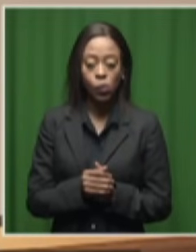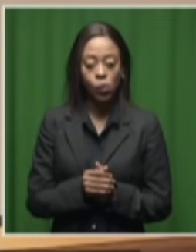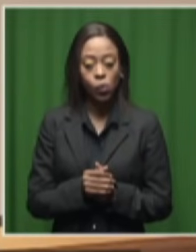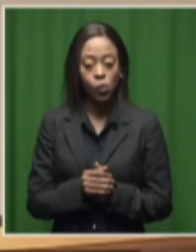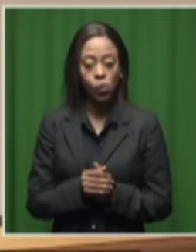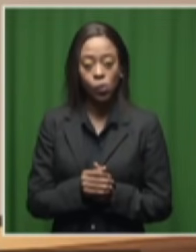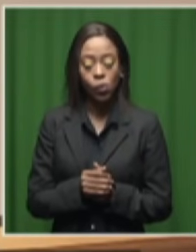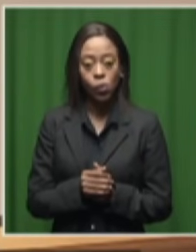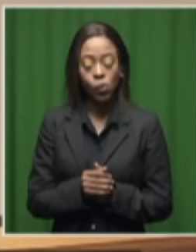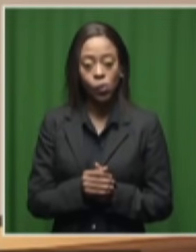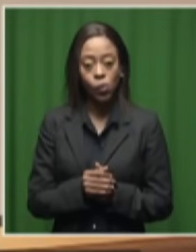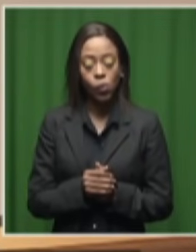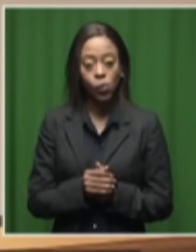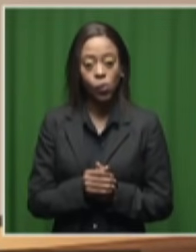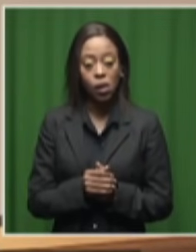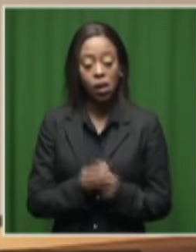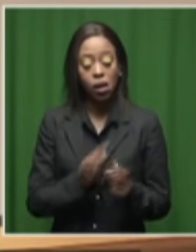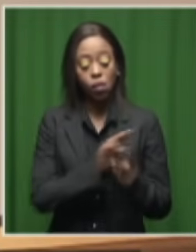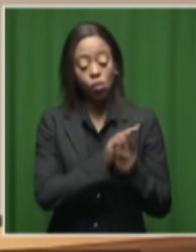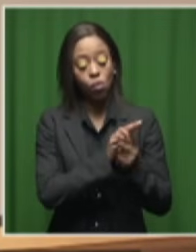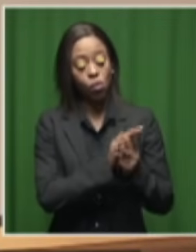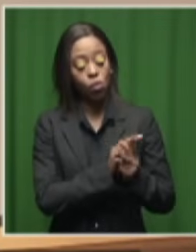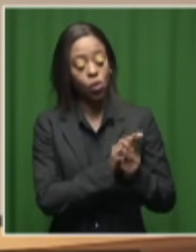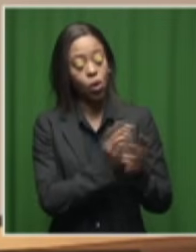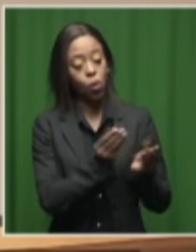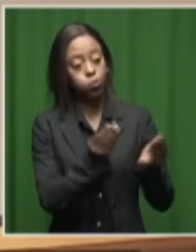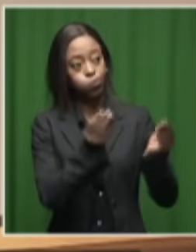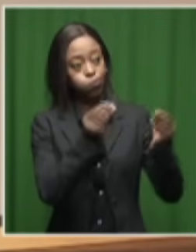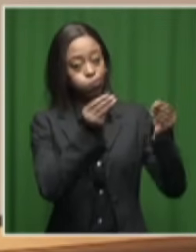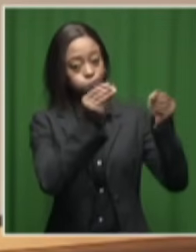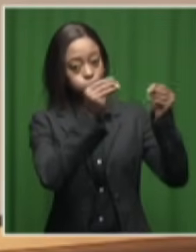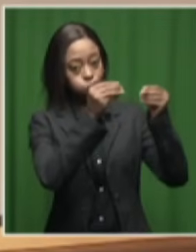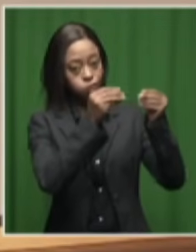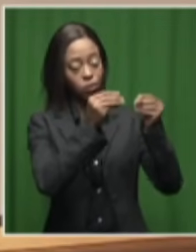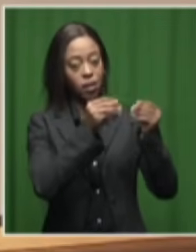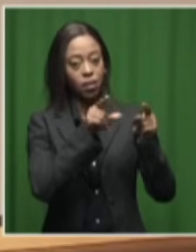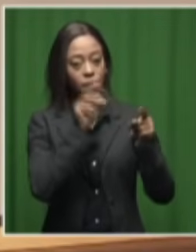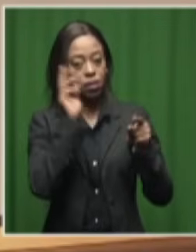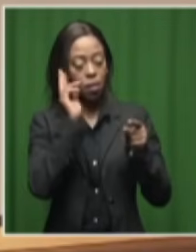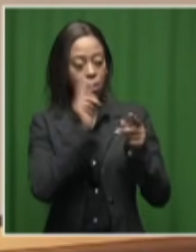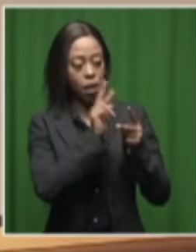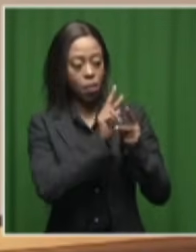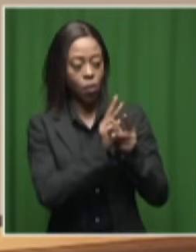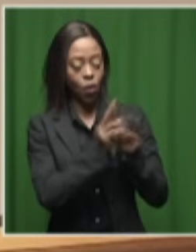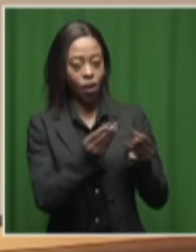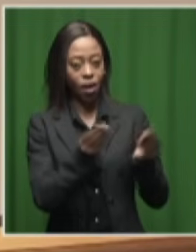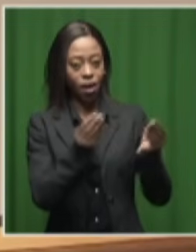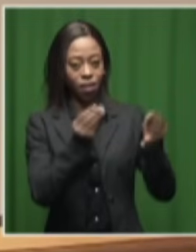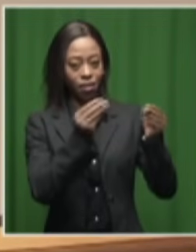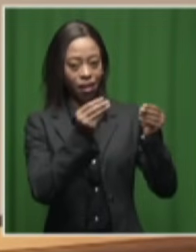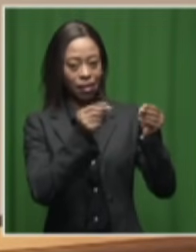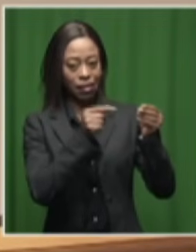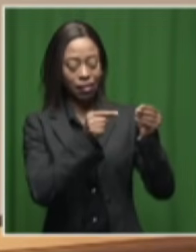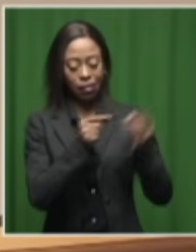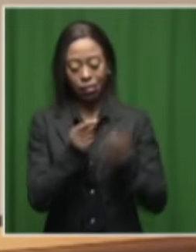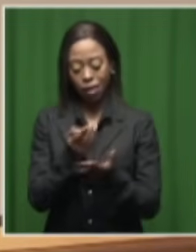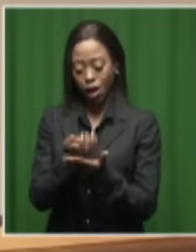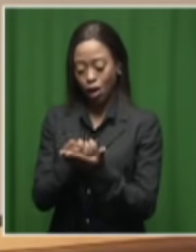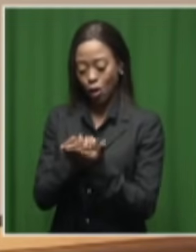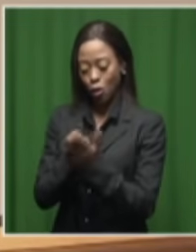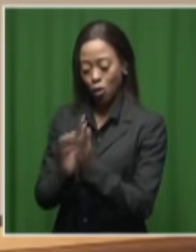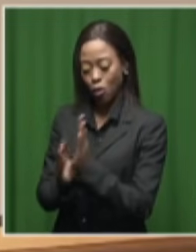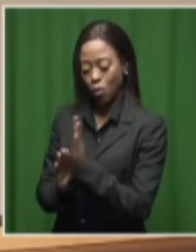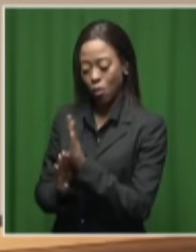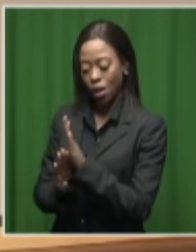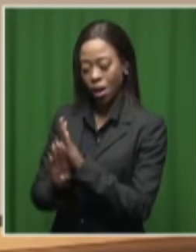cost of borrowing and the debt service cost are rising and the economy is not growing,